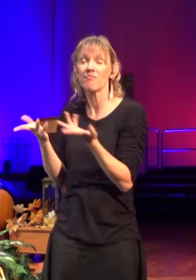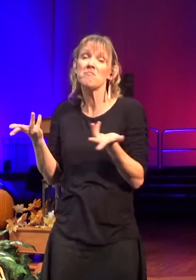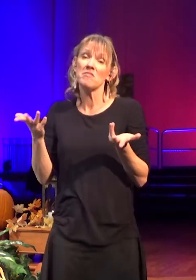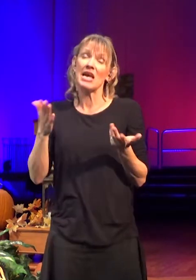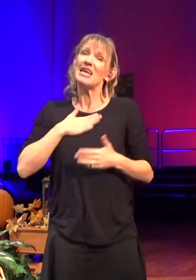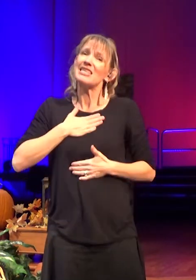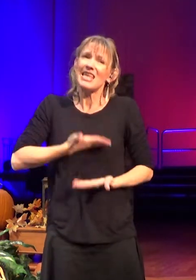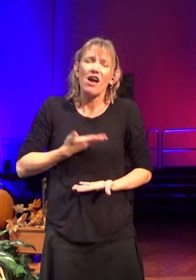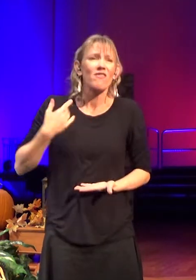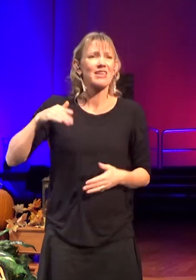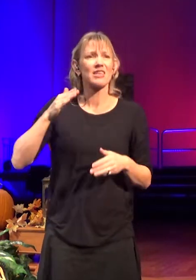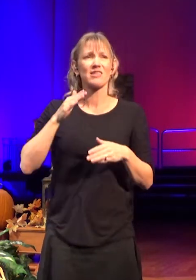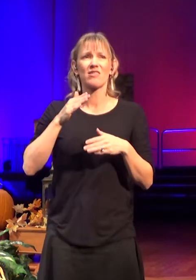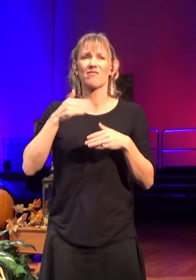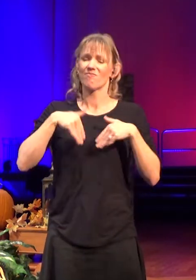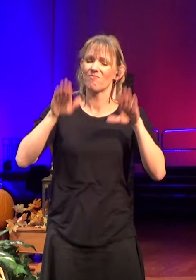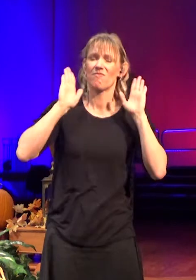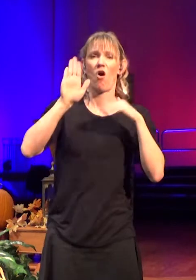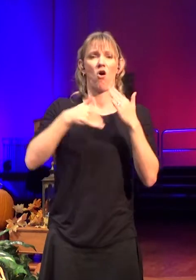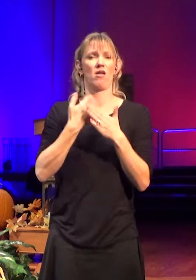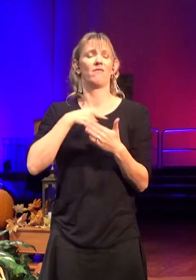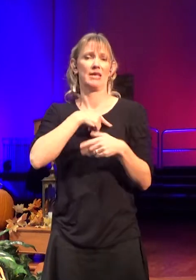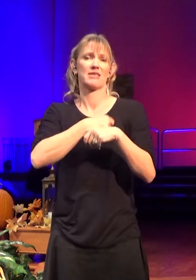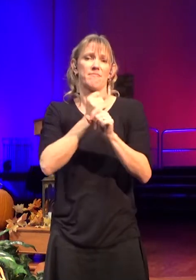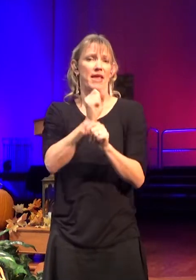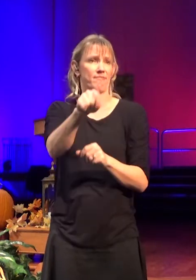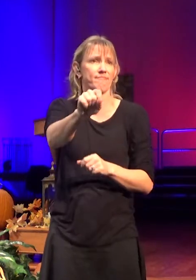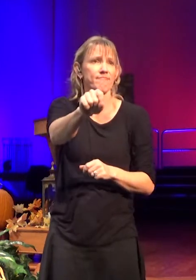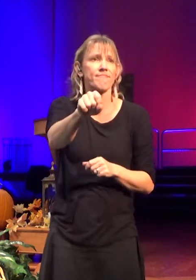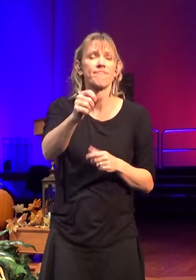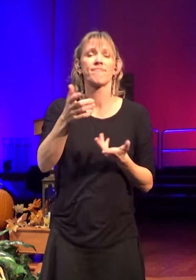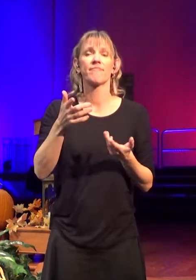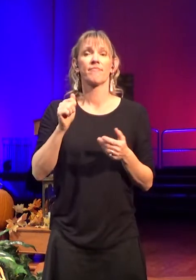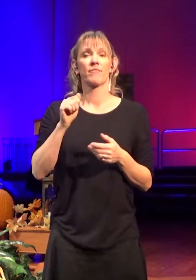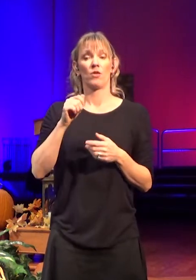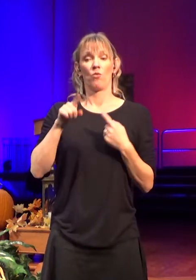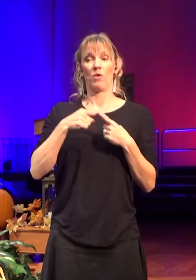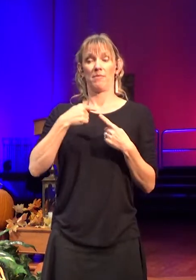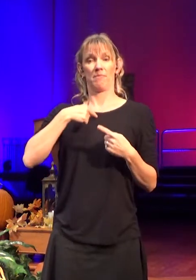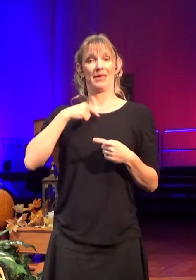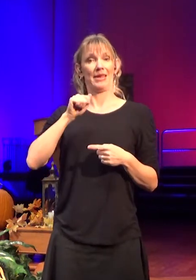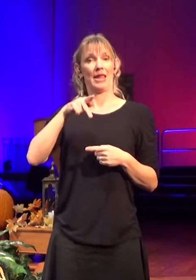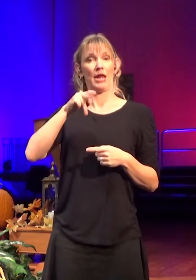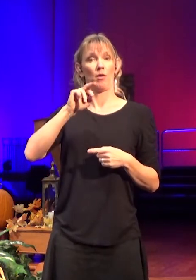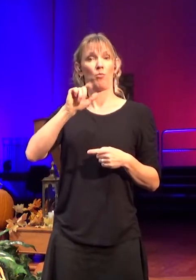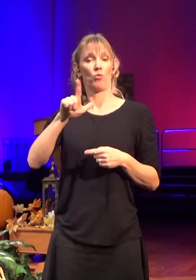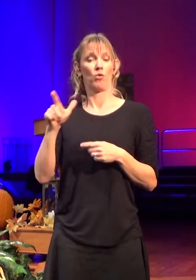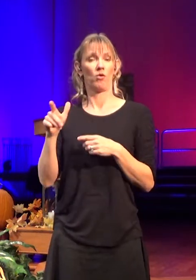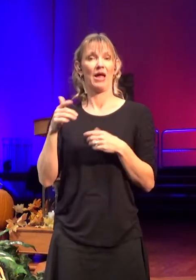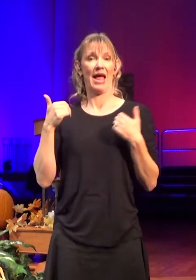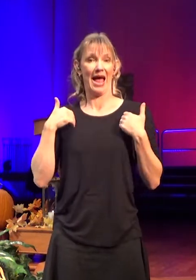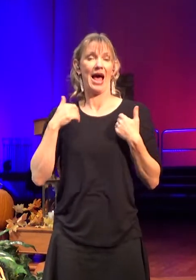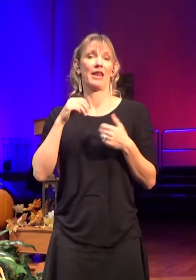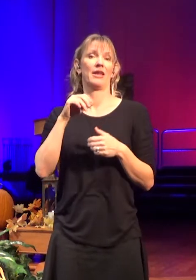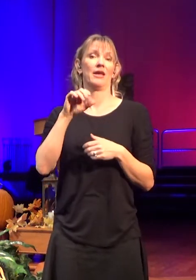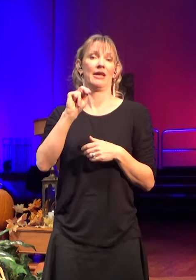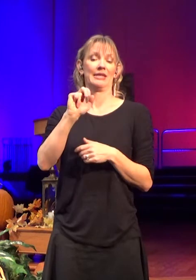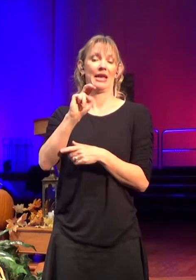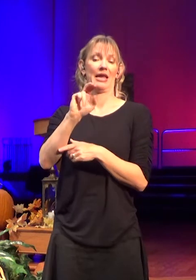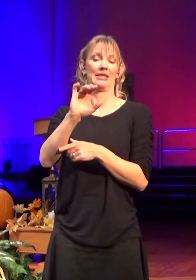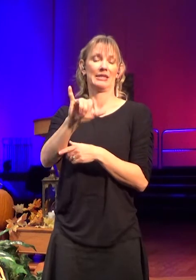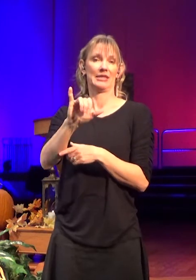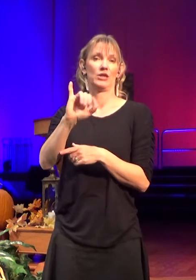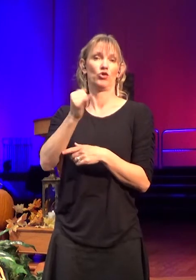attention? Now, there are sacrifices that we all have to make. When April and I had Nancy June, we know